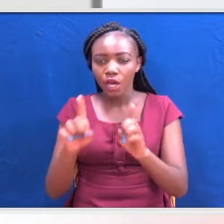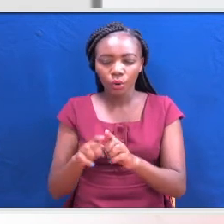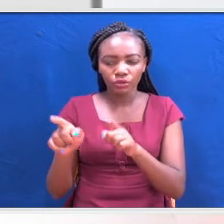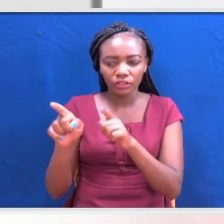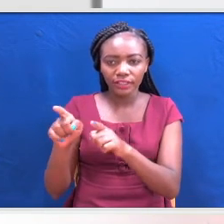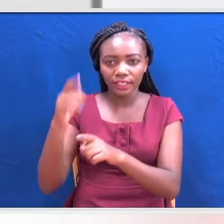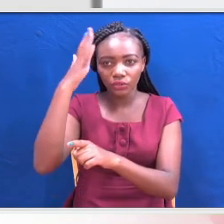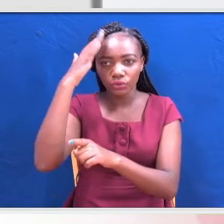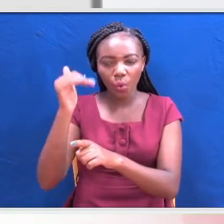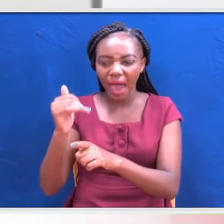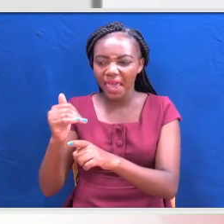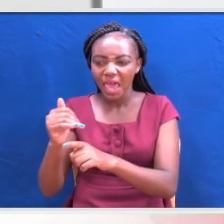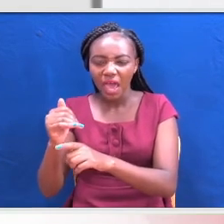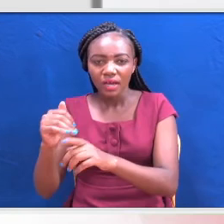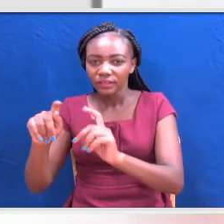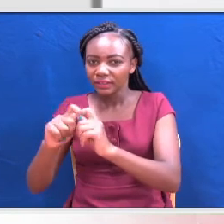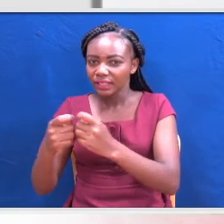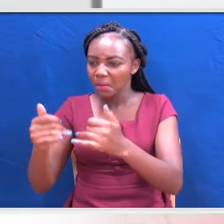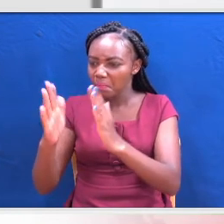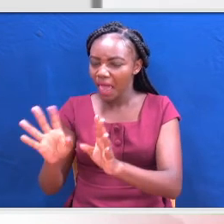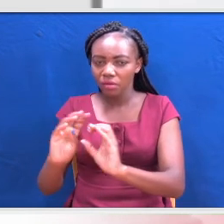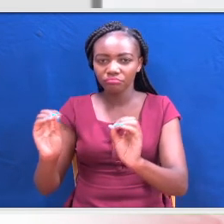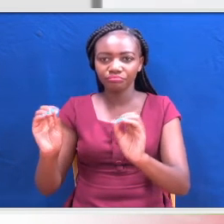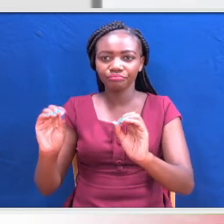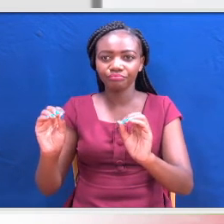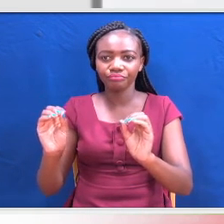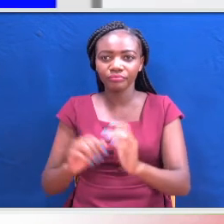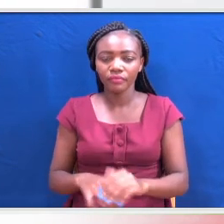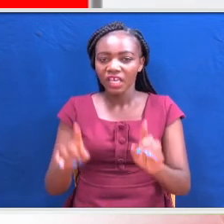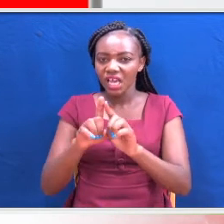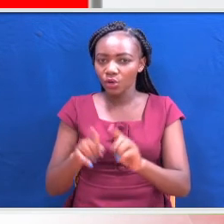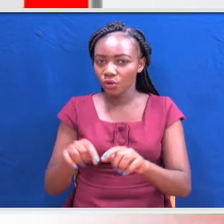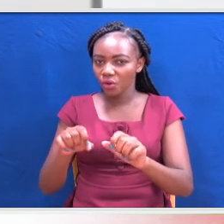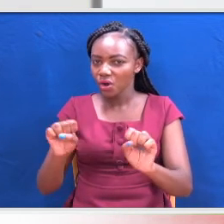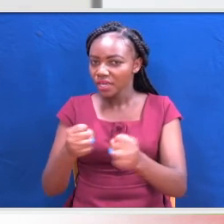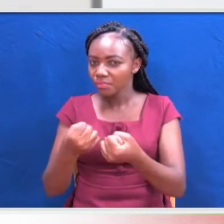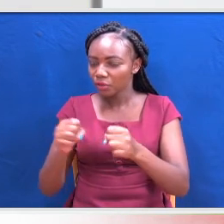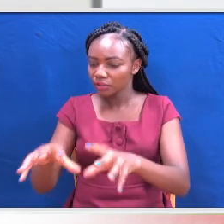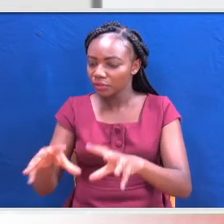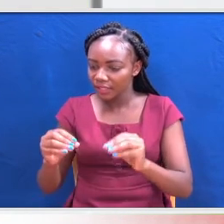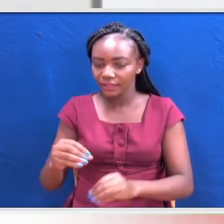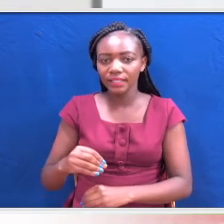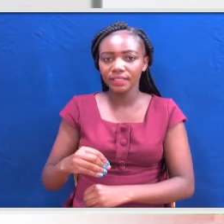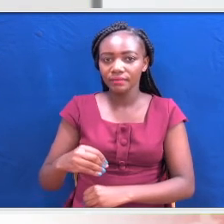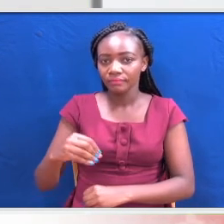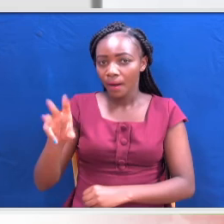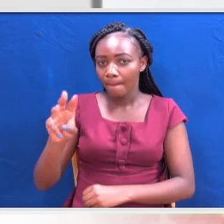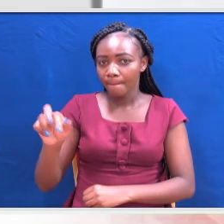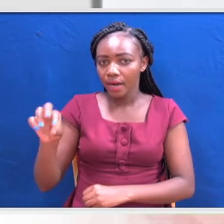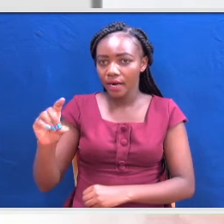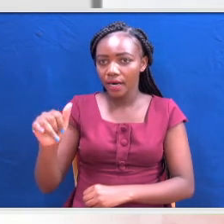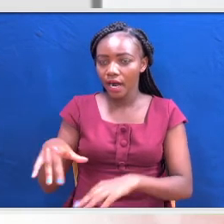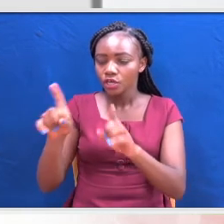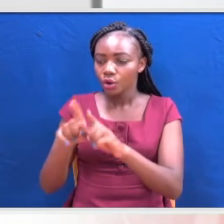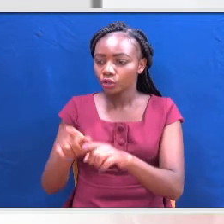a team player could be her greatest misdoing in the race to succeed retired Justice Maraga. It is alleged that Yano